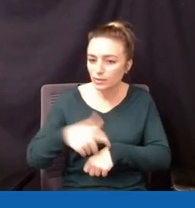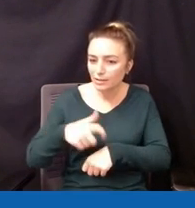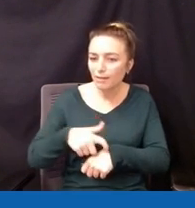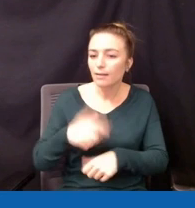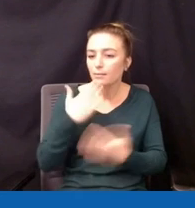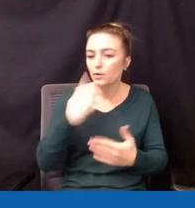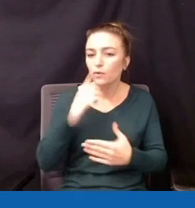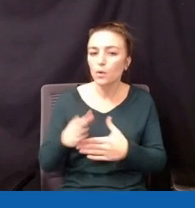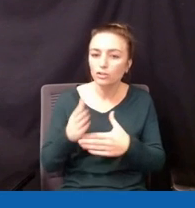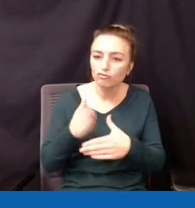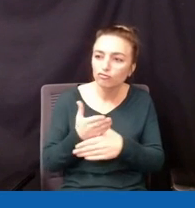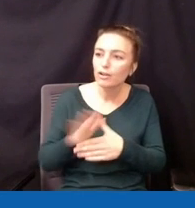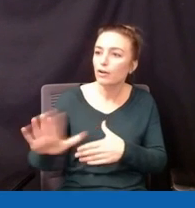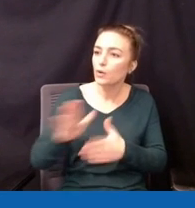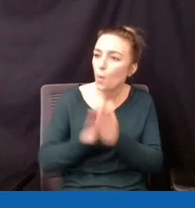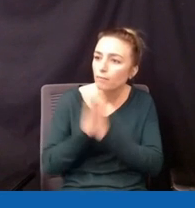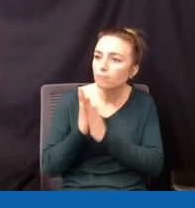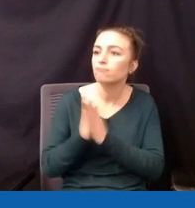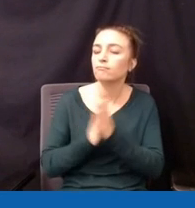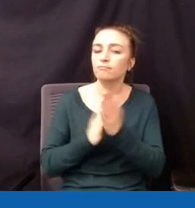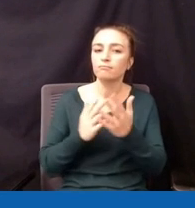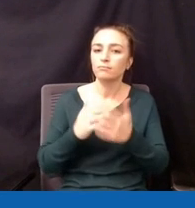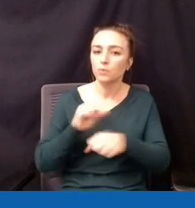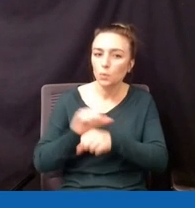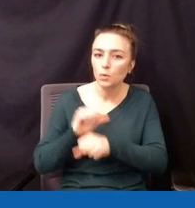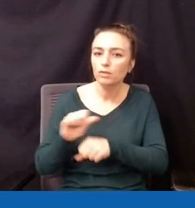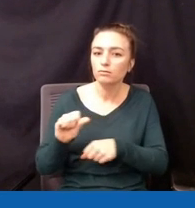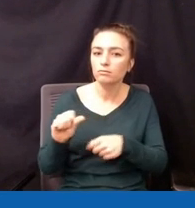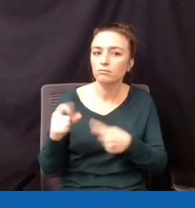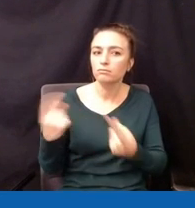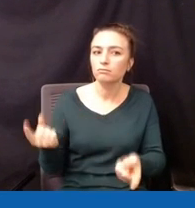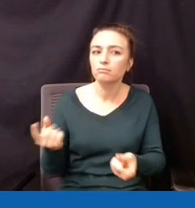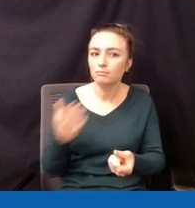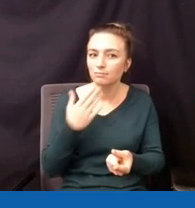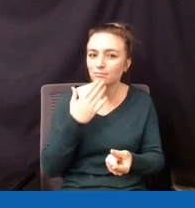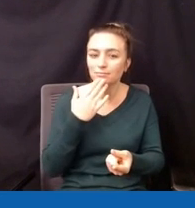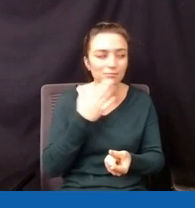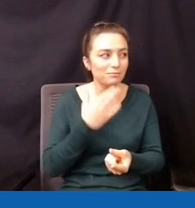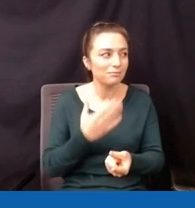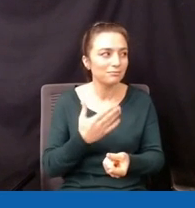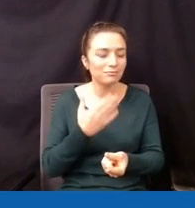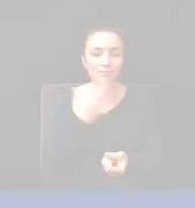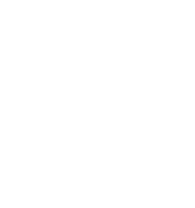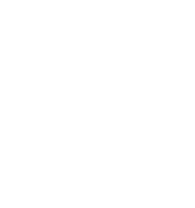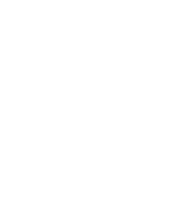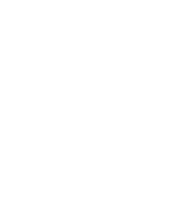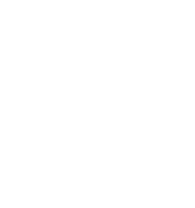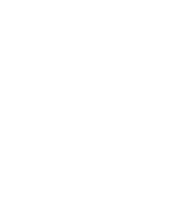passion and your work with us today. And we look forward to continuing the conversation here. Thank you, Erica.